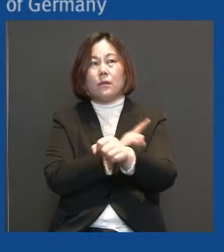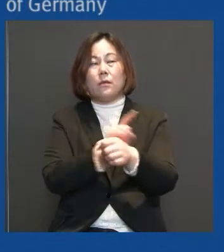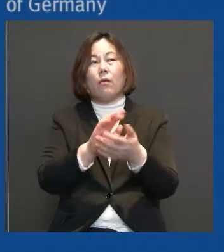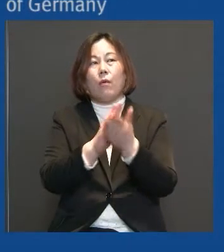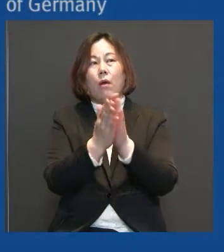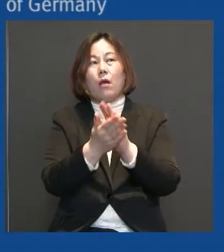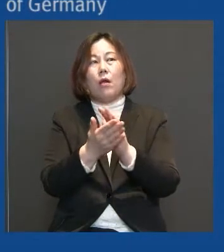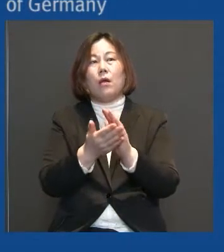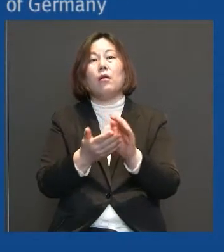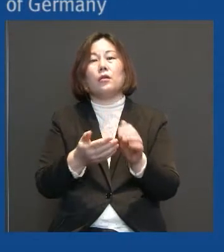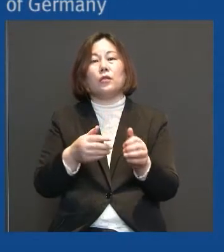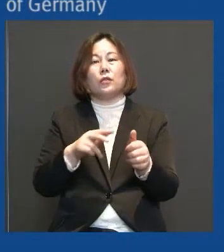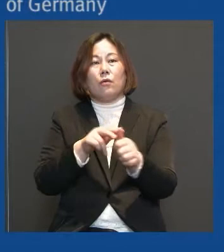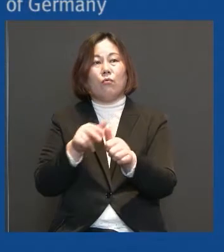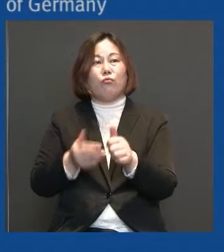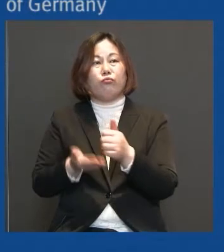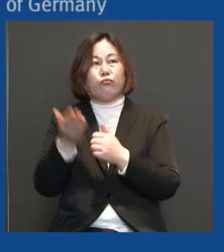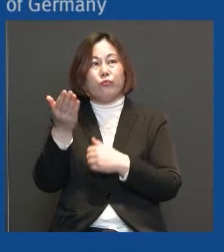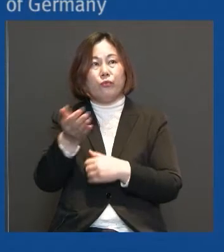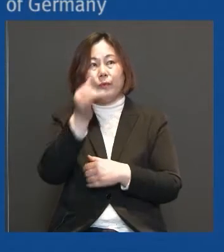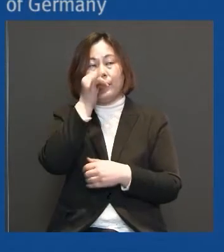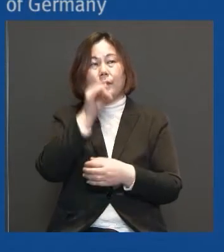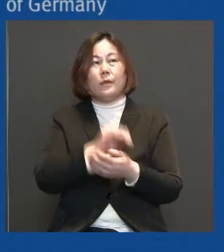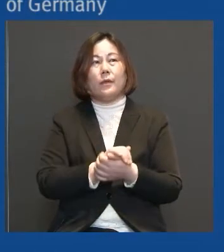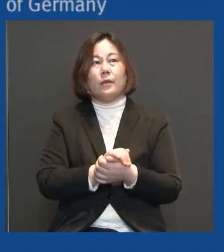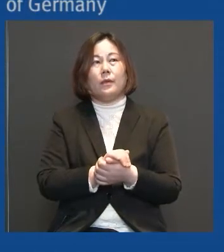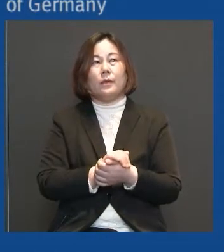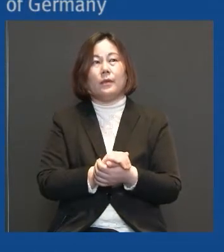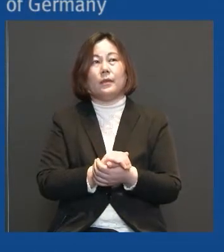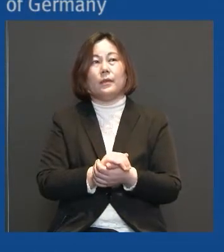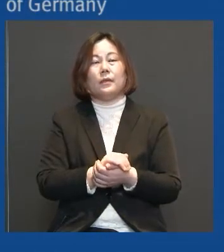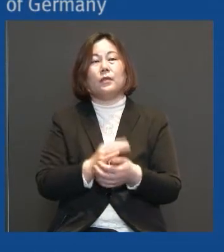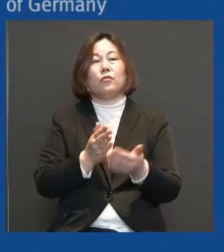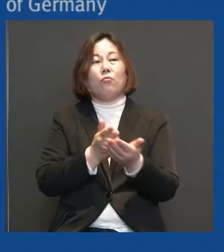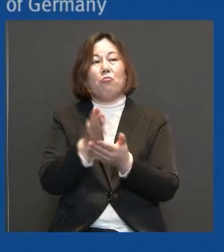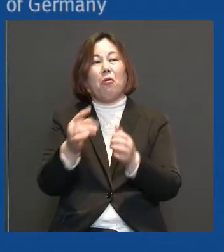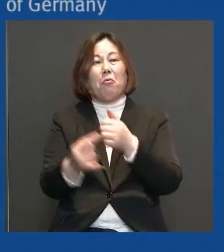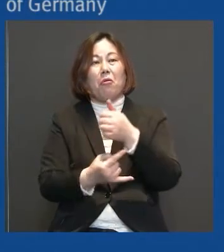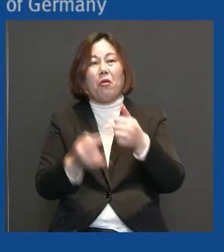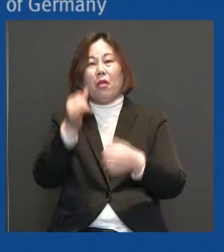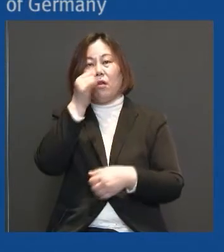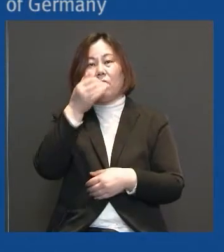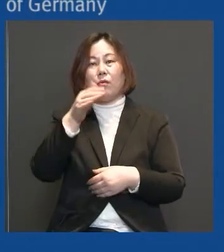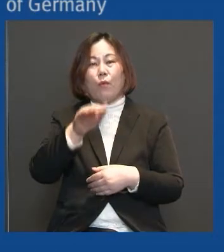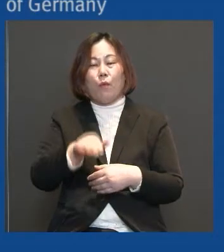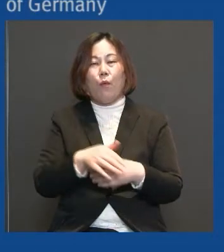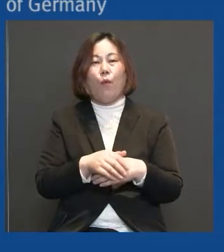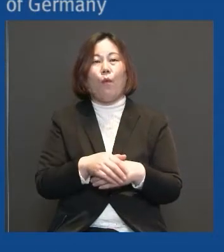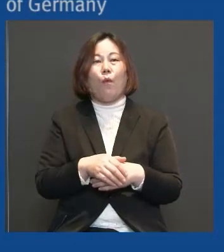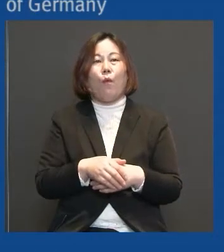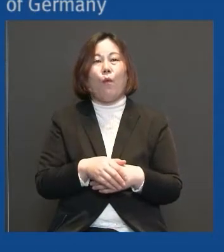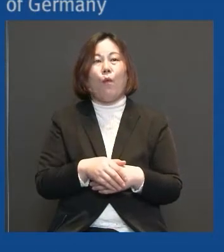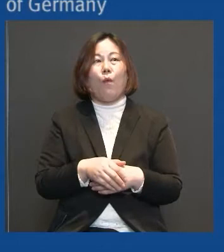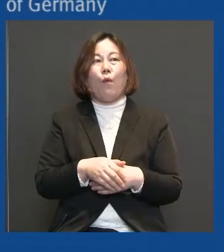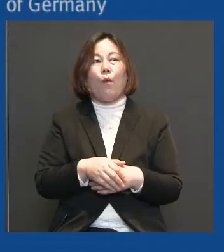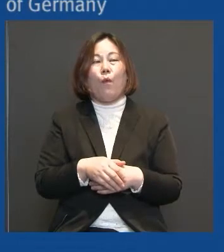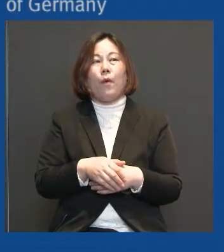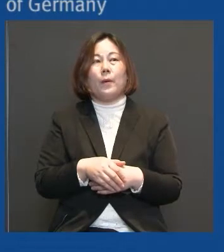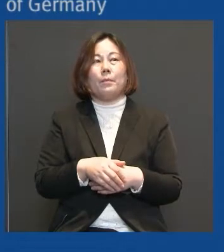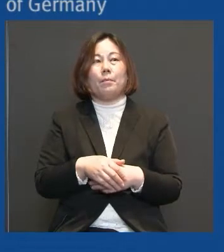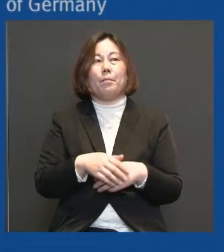An expert commission for the preparation of the federal government's 8H report has also examined the contribution